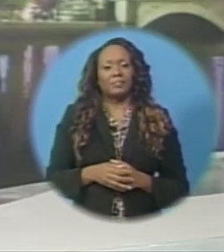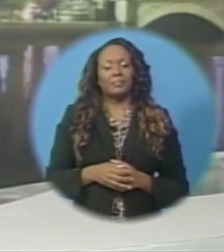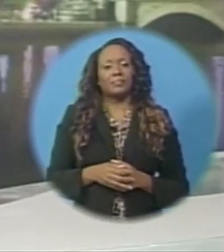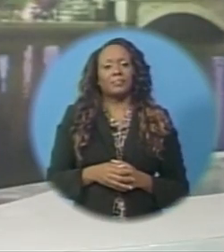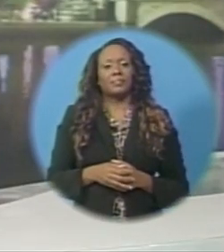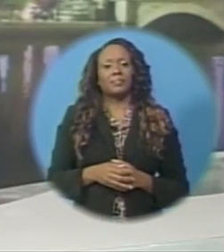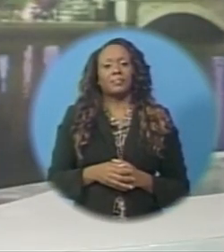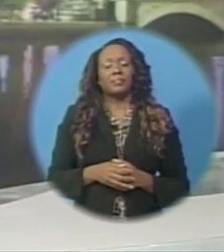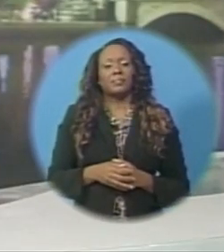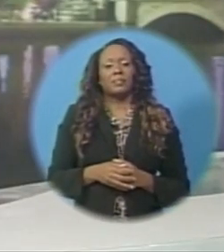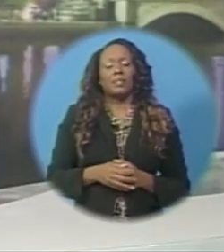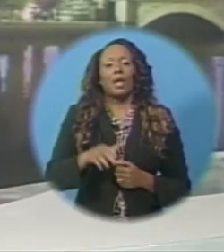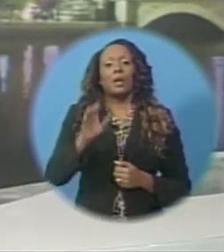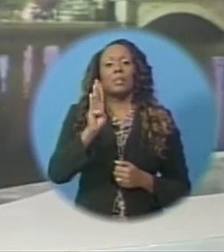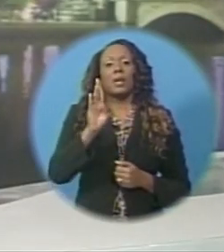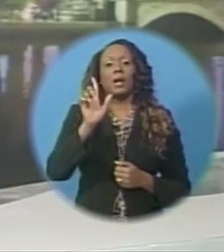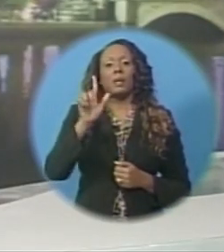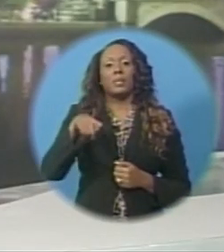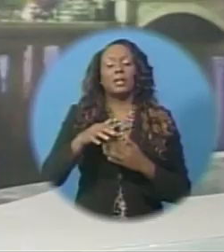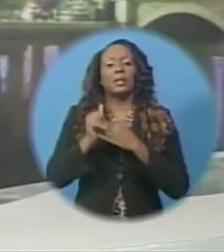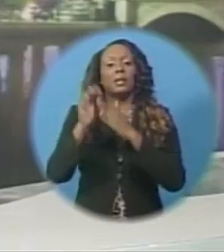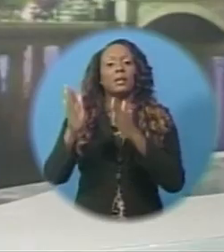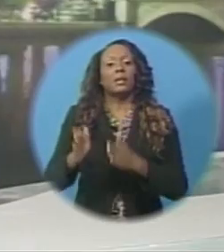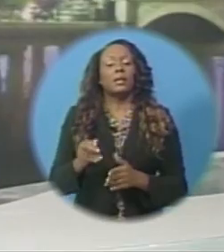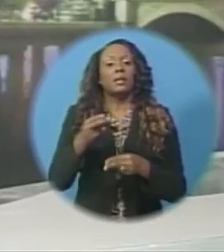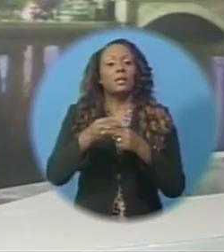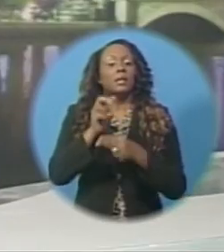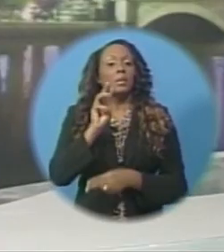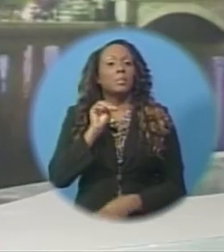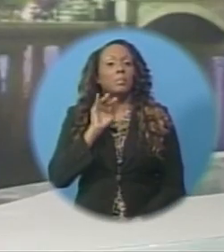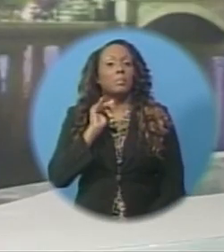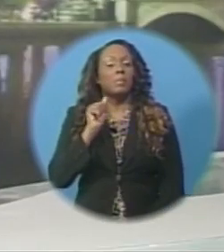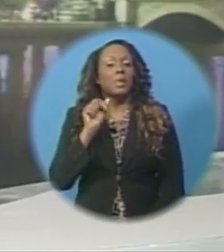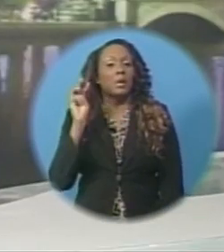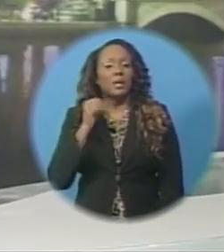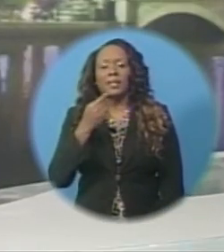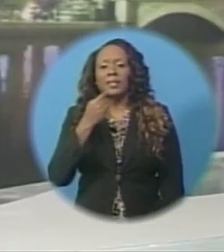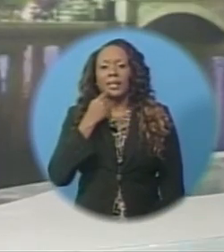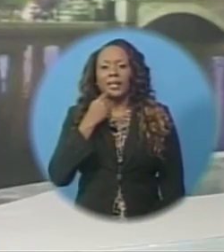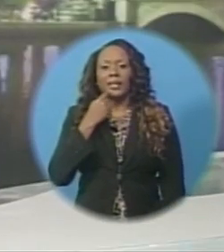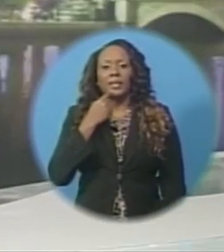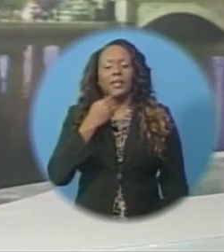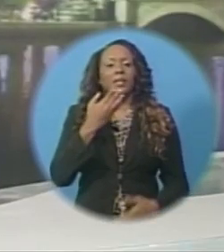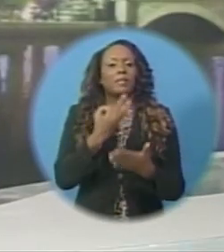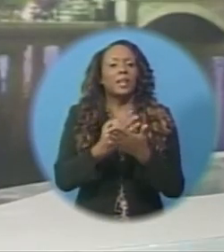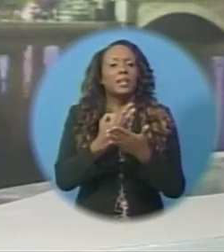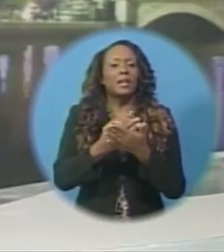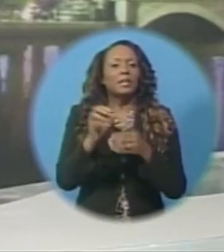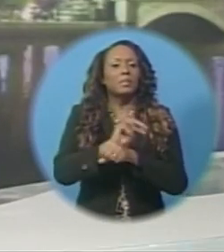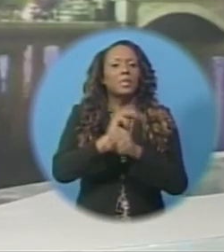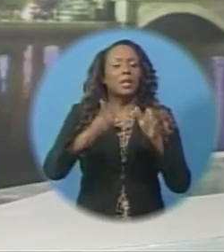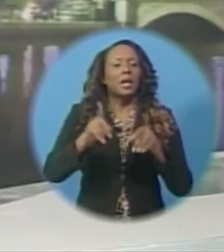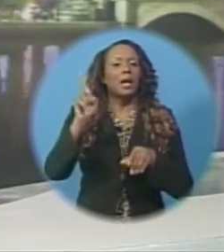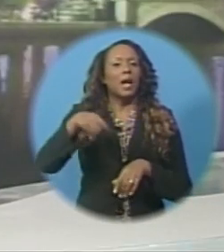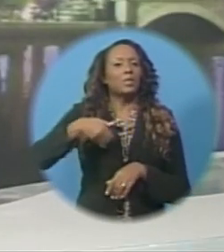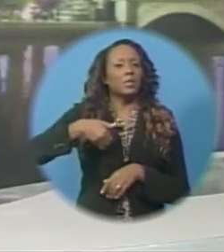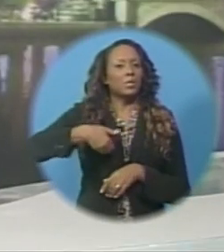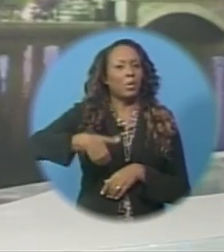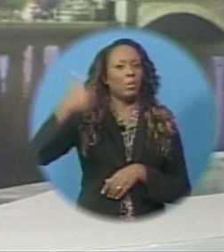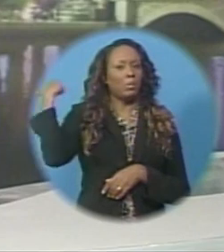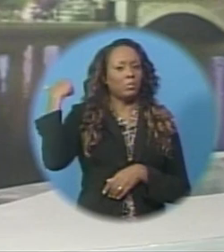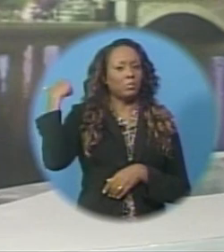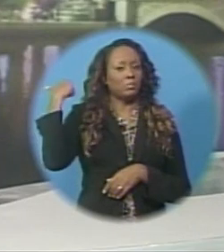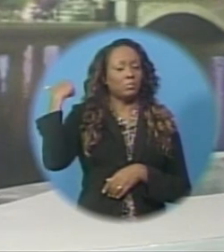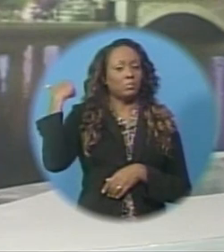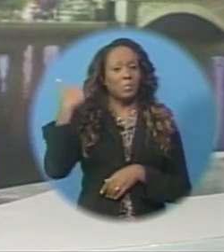Opposition leader Mia Mottley says the finance minister must go. Commenting on the impasse between the central bank governor and finance minister